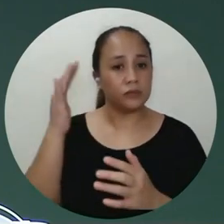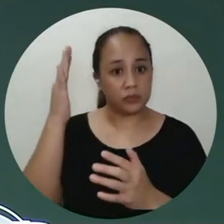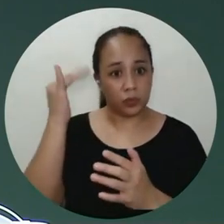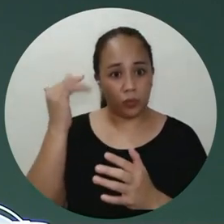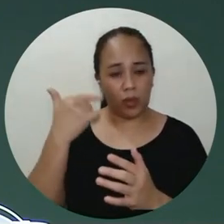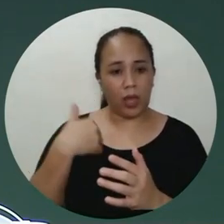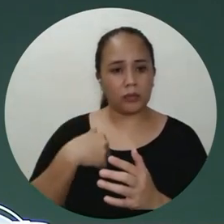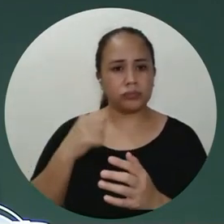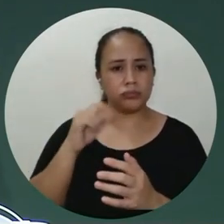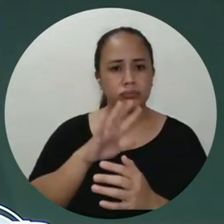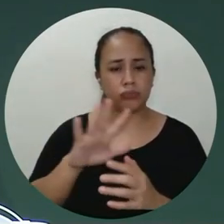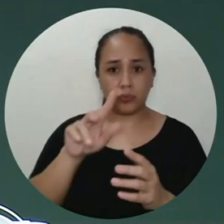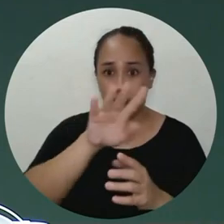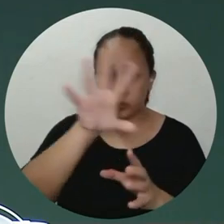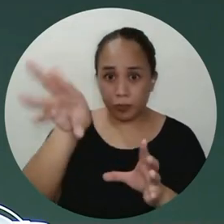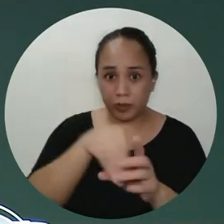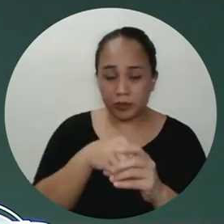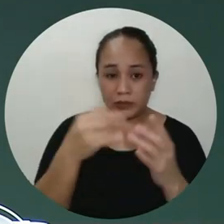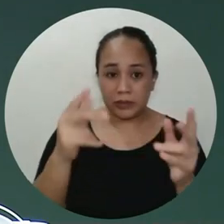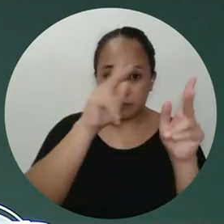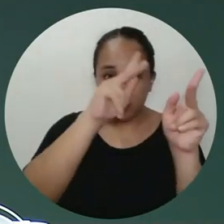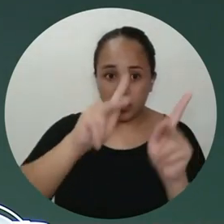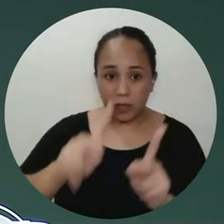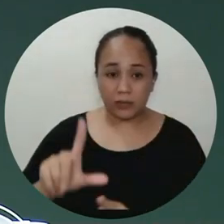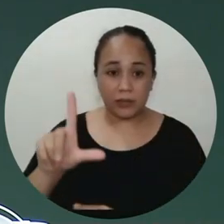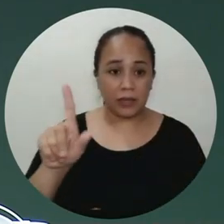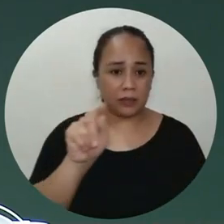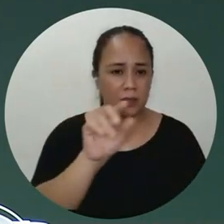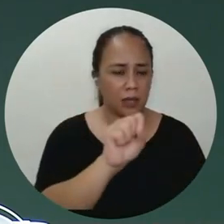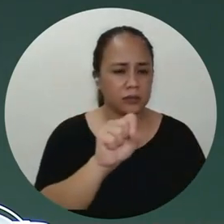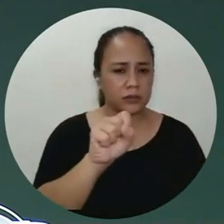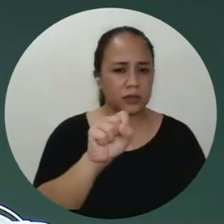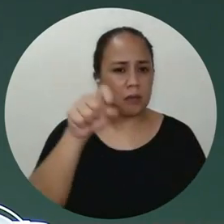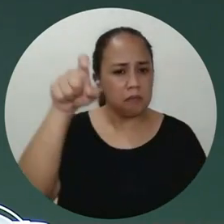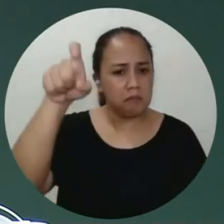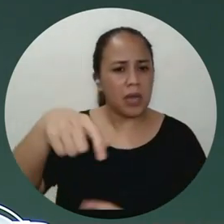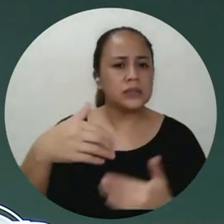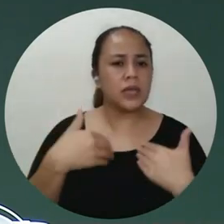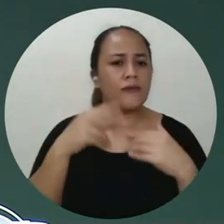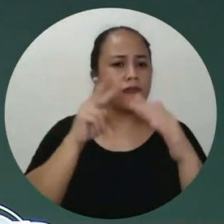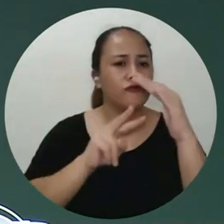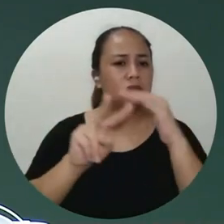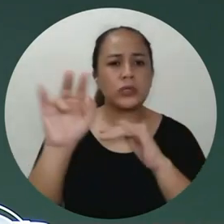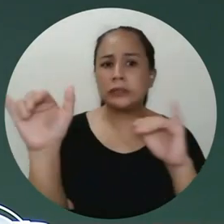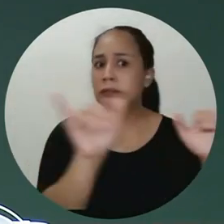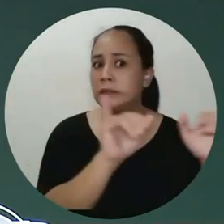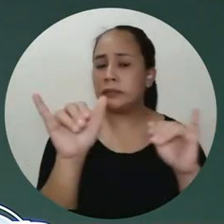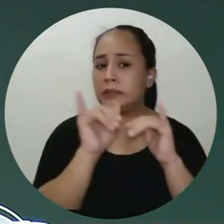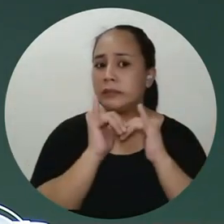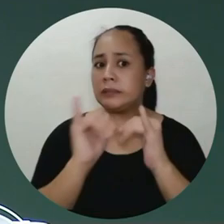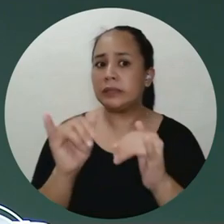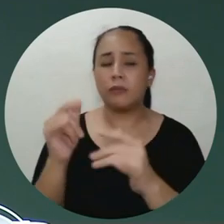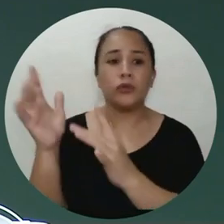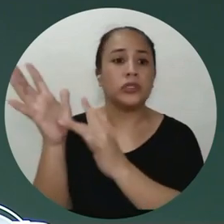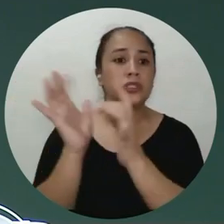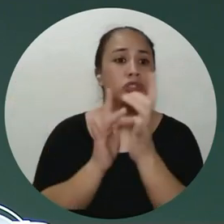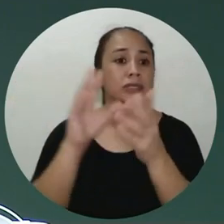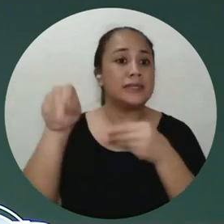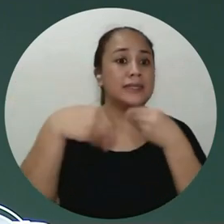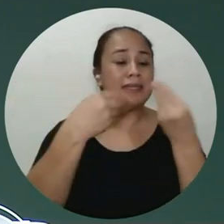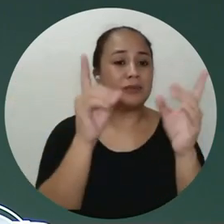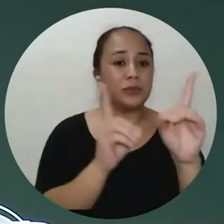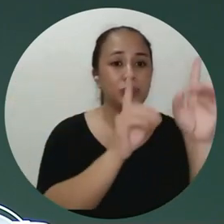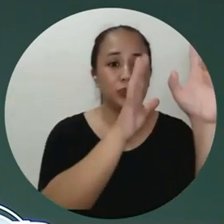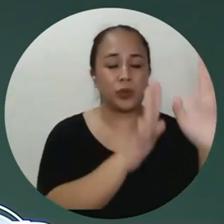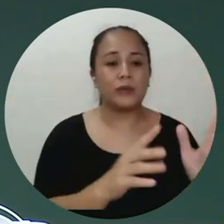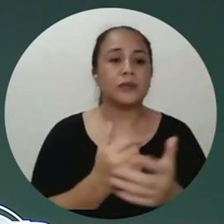all of you participants of this Palawan LTS, you must have the vision, the same vision that Jesus gave to his disciples to save Palawan, the 237 nations,